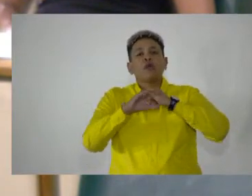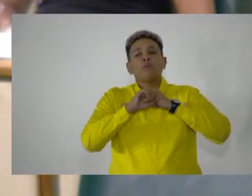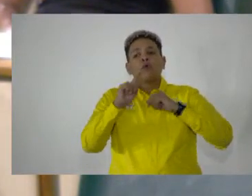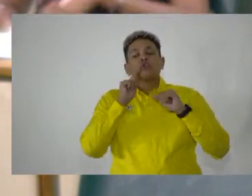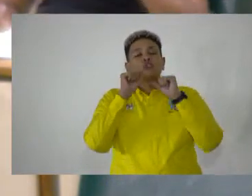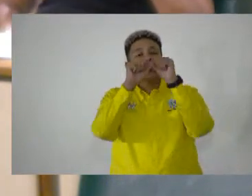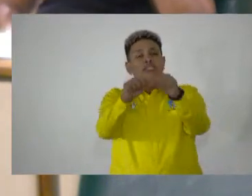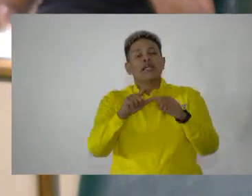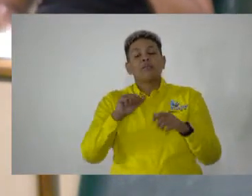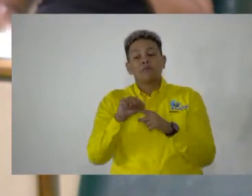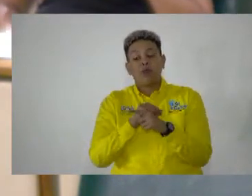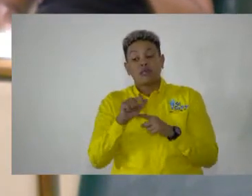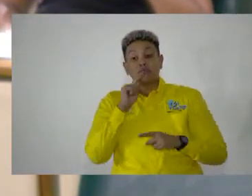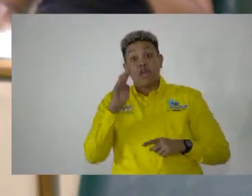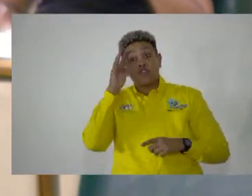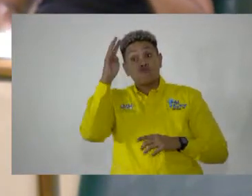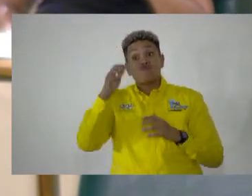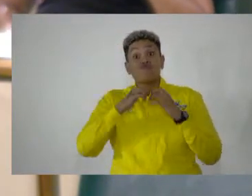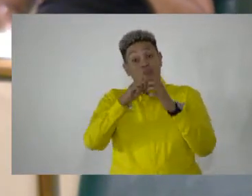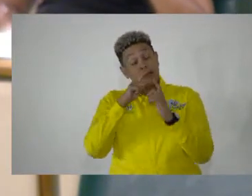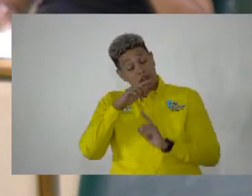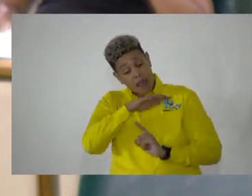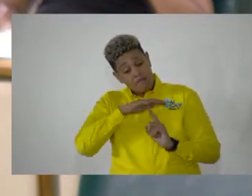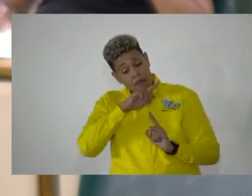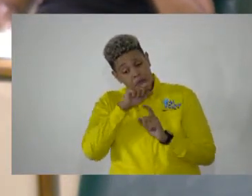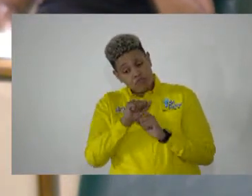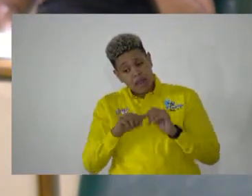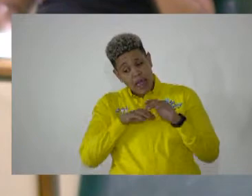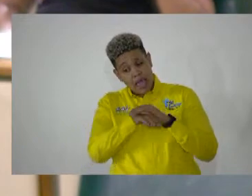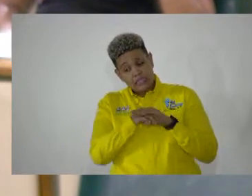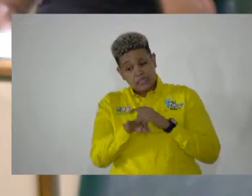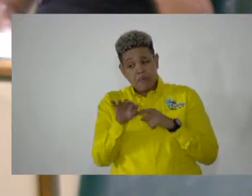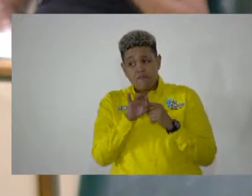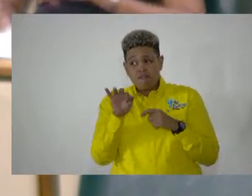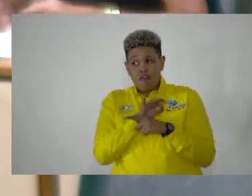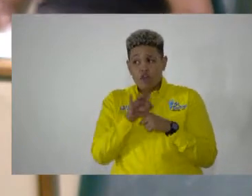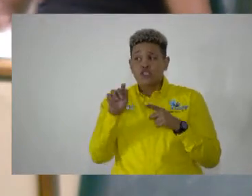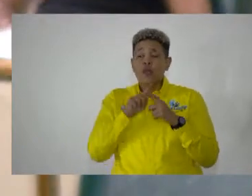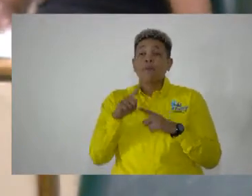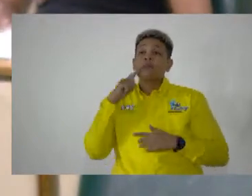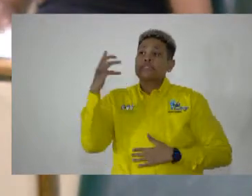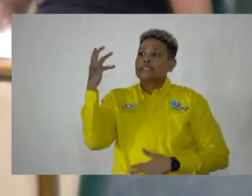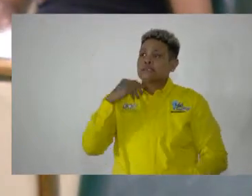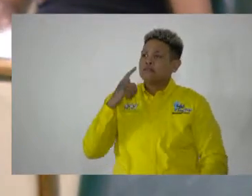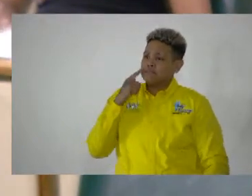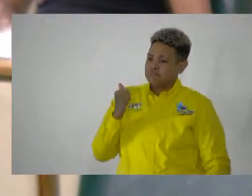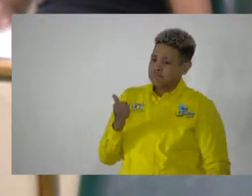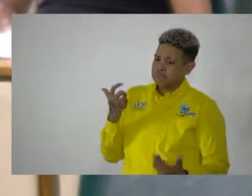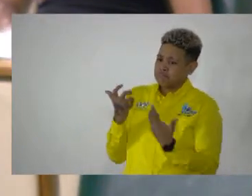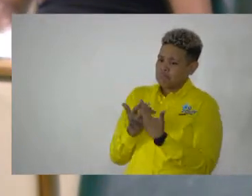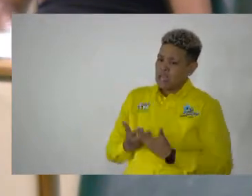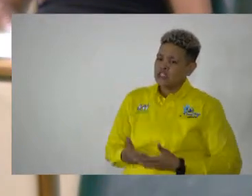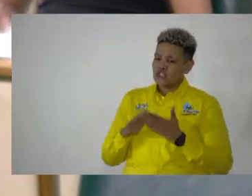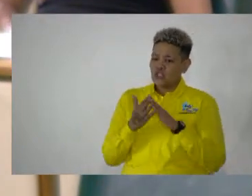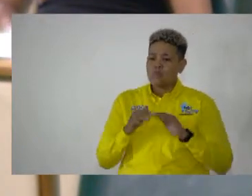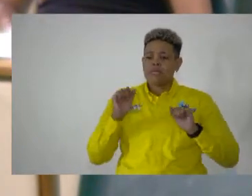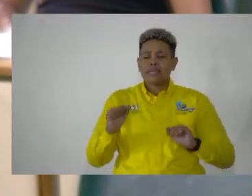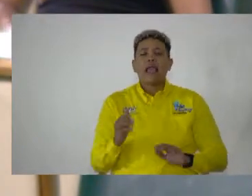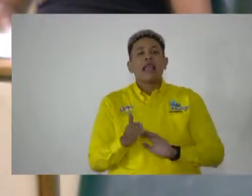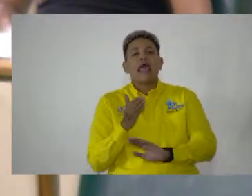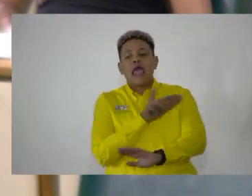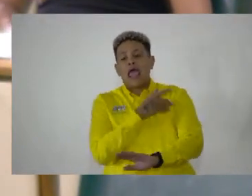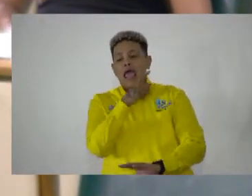practices. By creating environments that are accessible, functional, and aesthetically pleasing, communities can